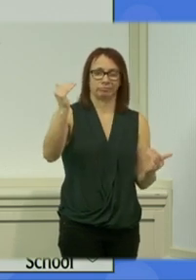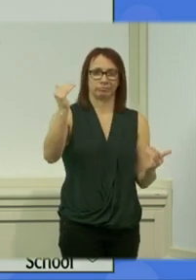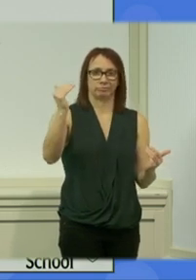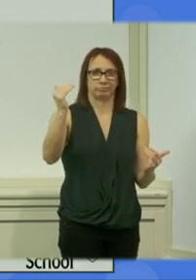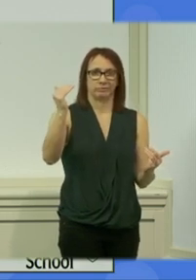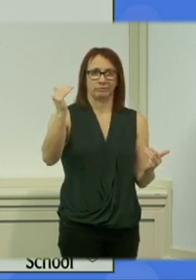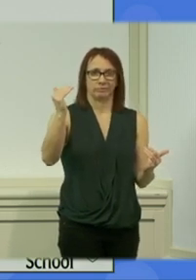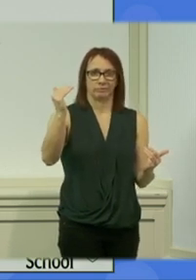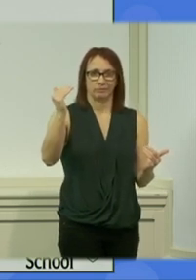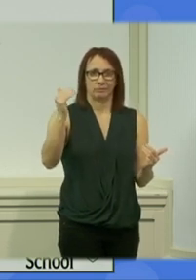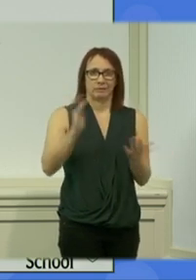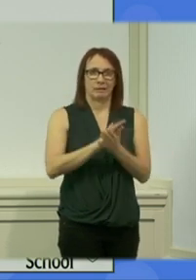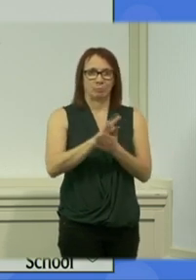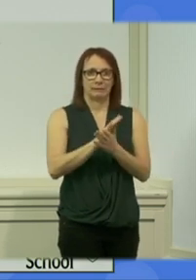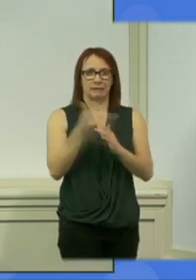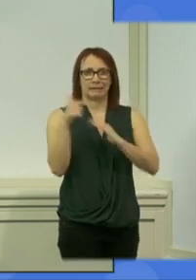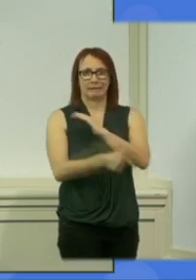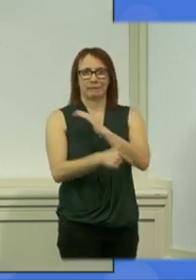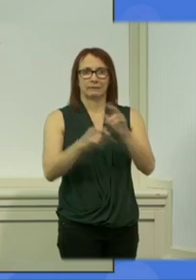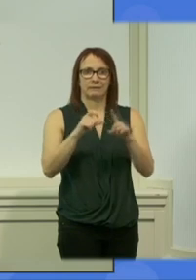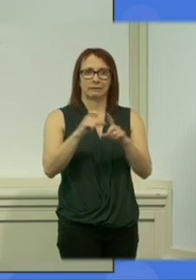are raised in Scotland.